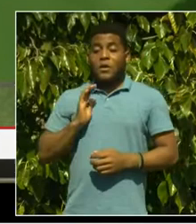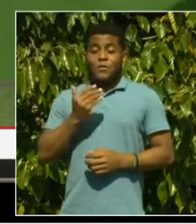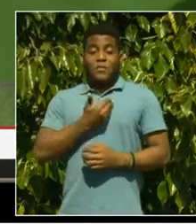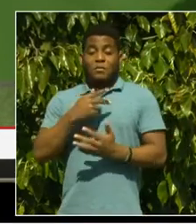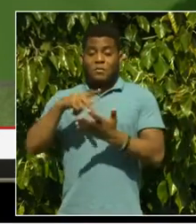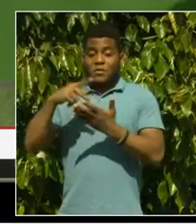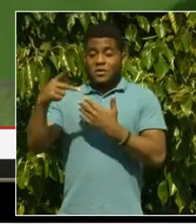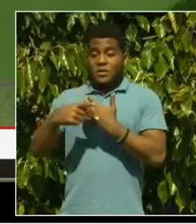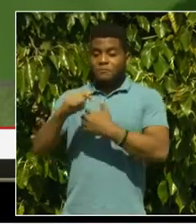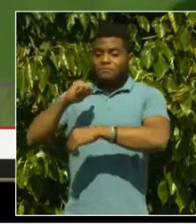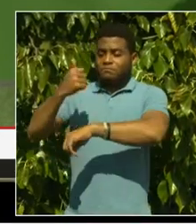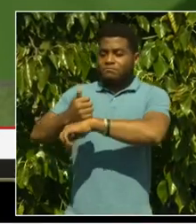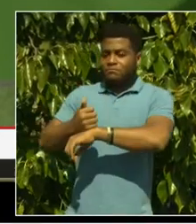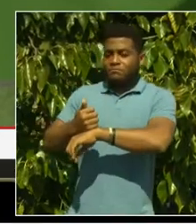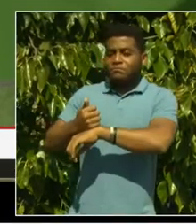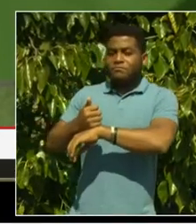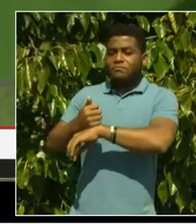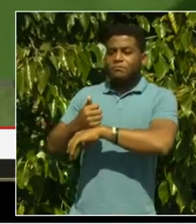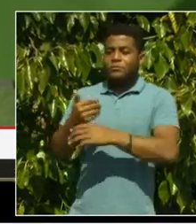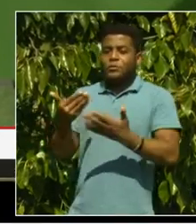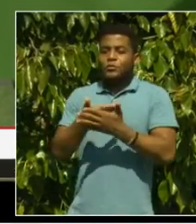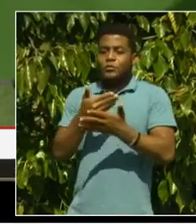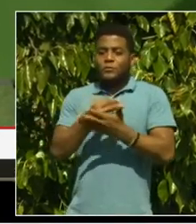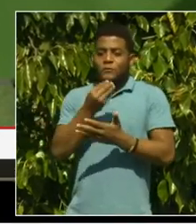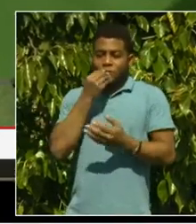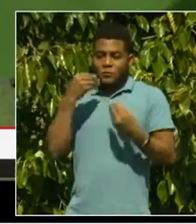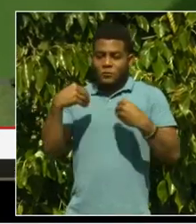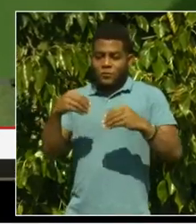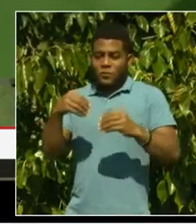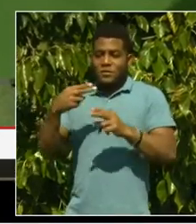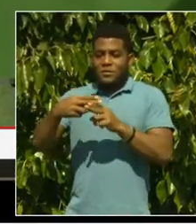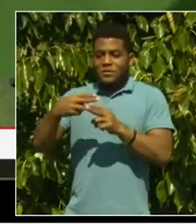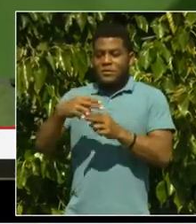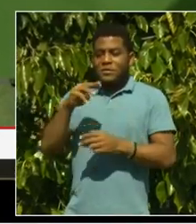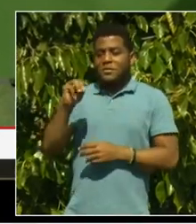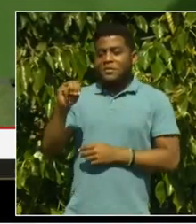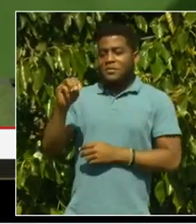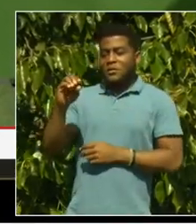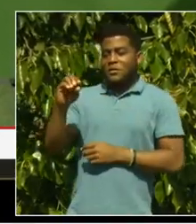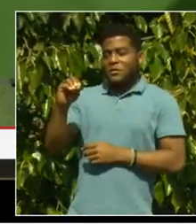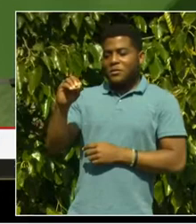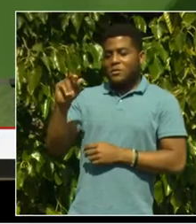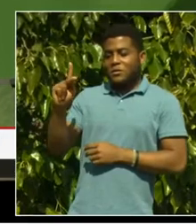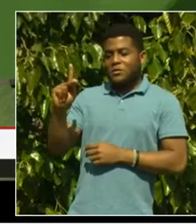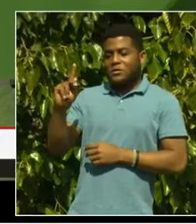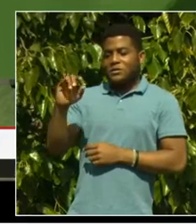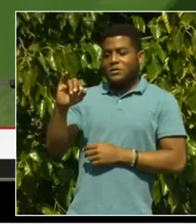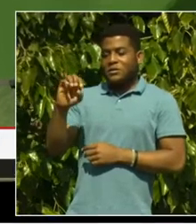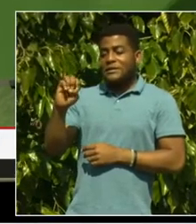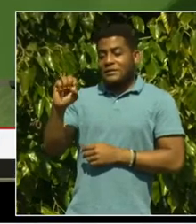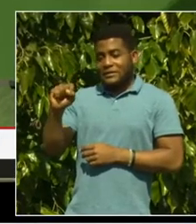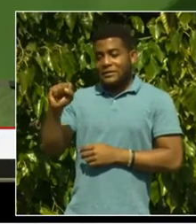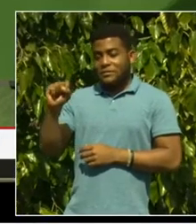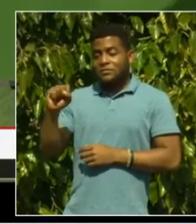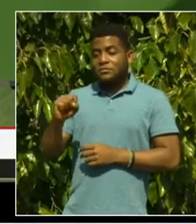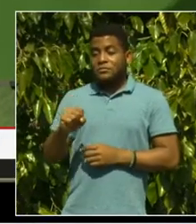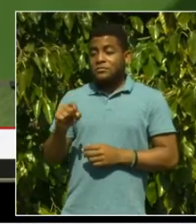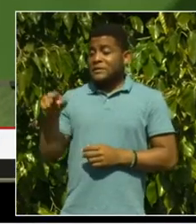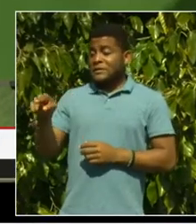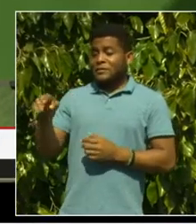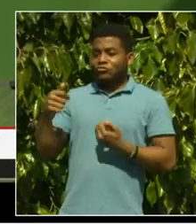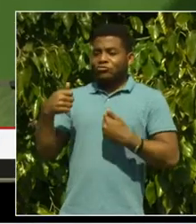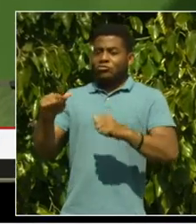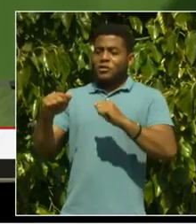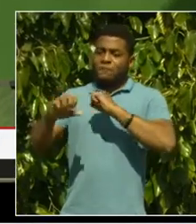once Mookie's opens, Arcadia will hand off this season's sales, data, and customer base. Arcadia's